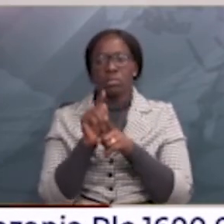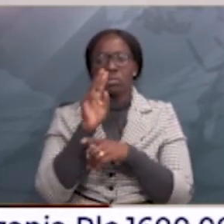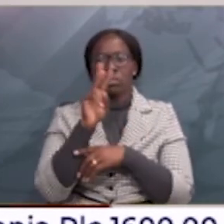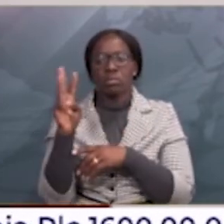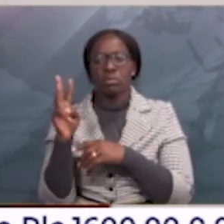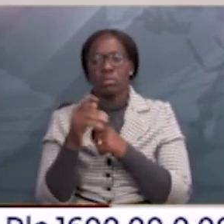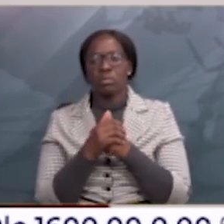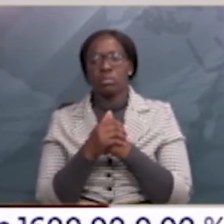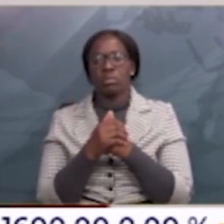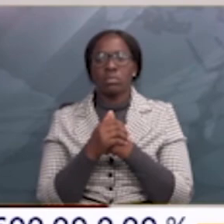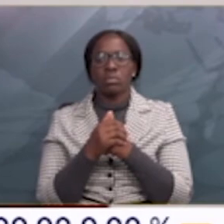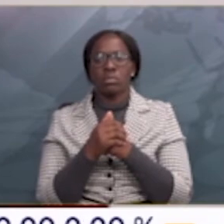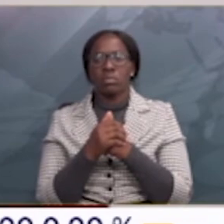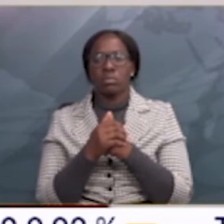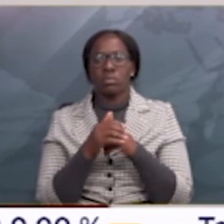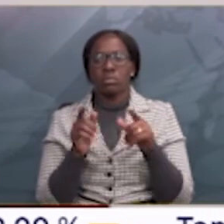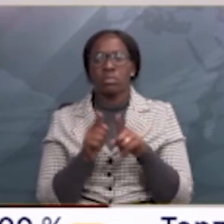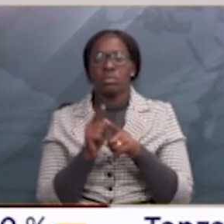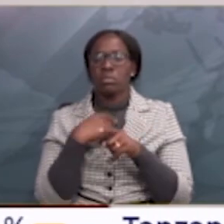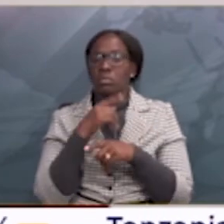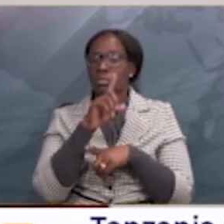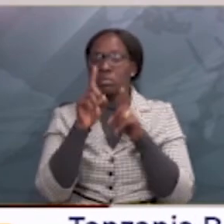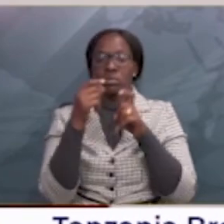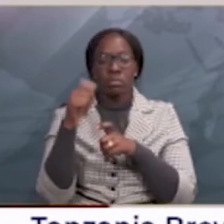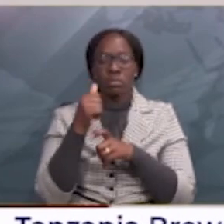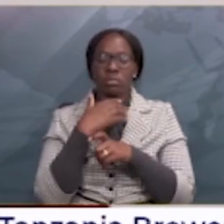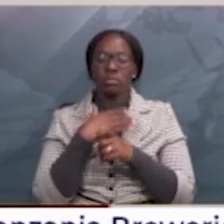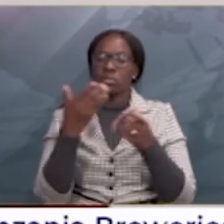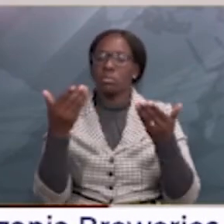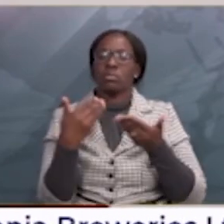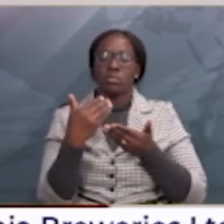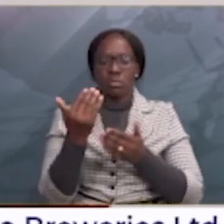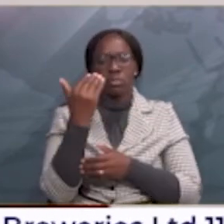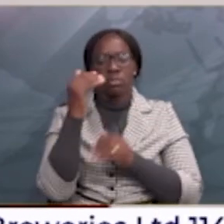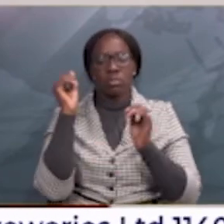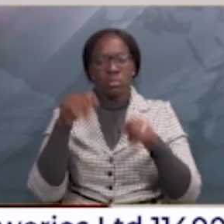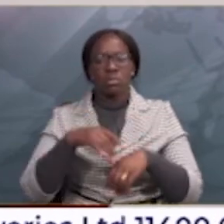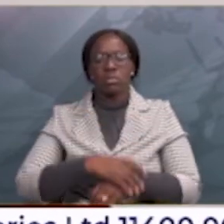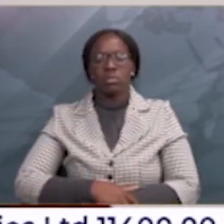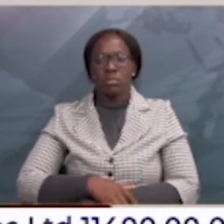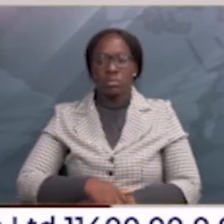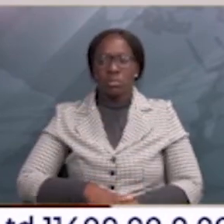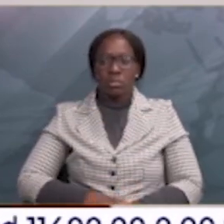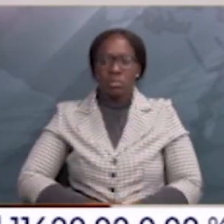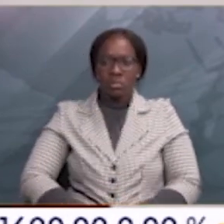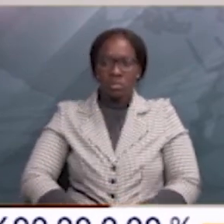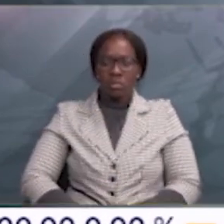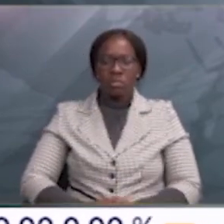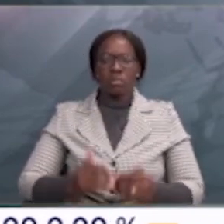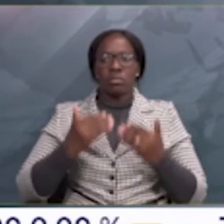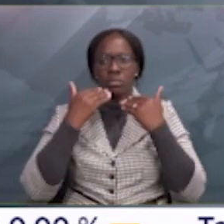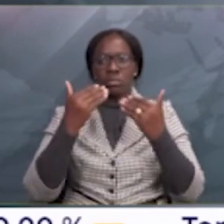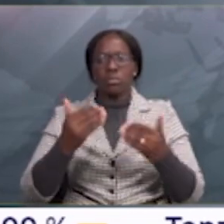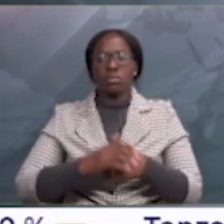website. And if they have any questions, they can always get in touch with us. Okay, thank